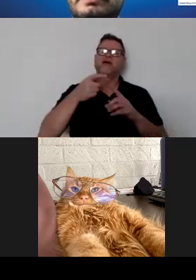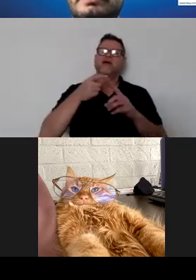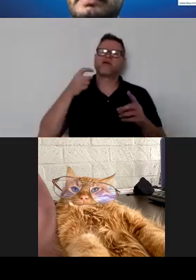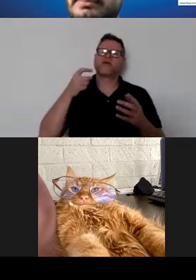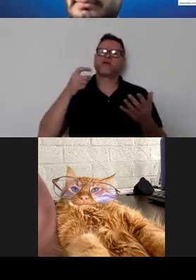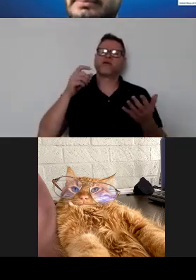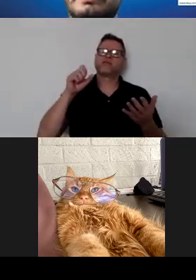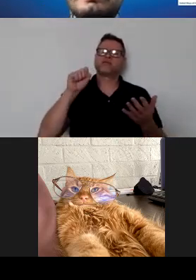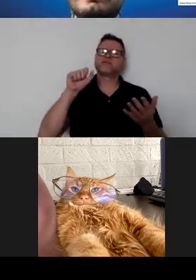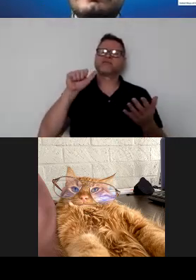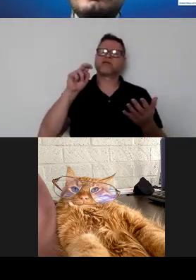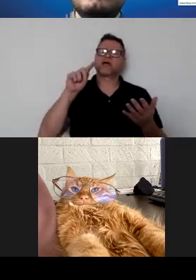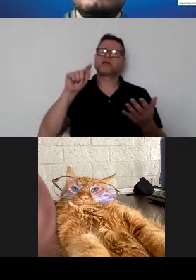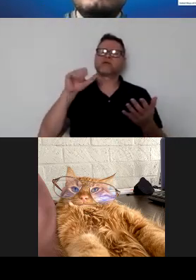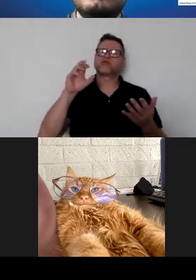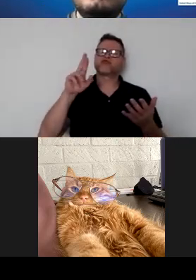County Child Welfare.